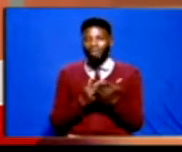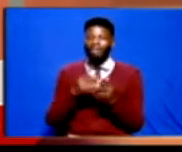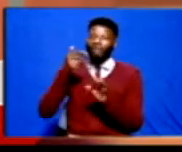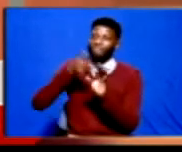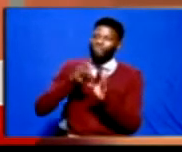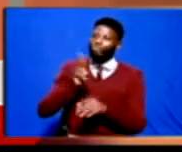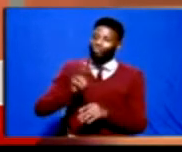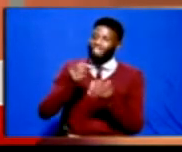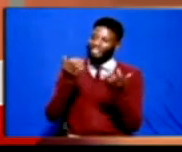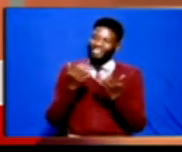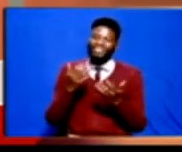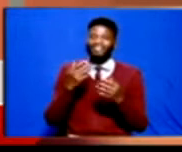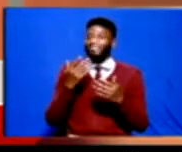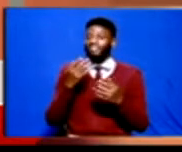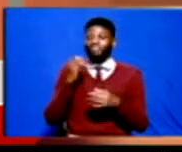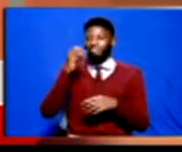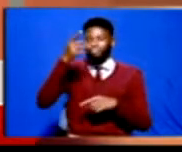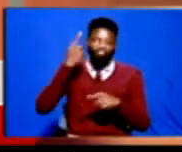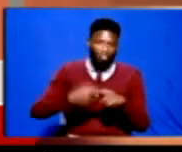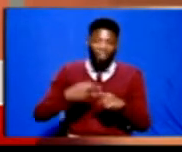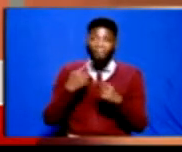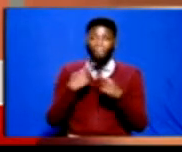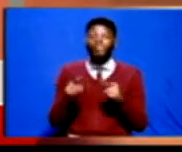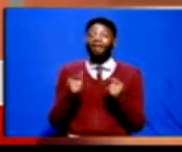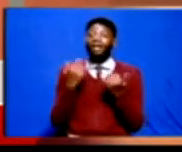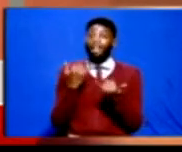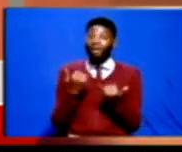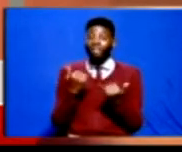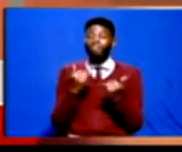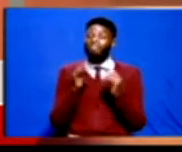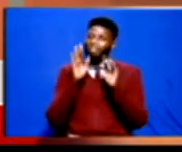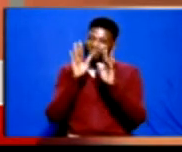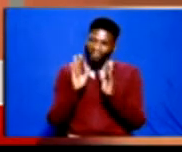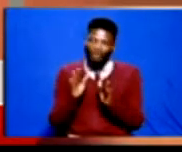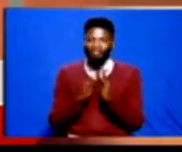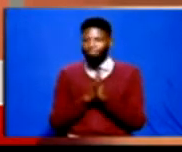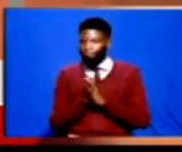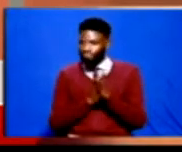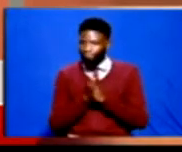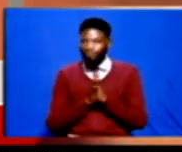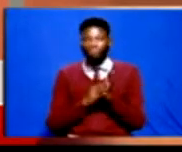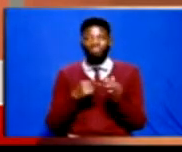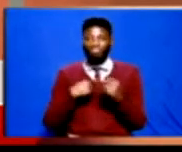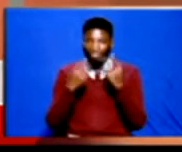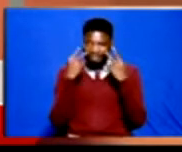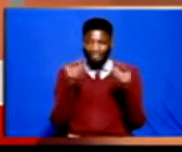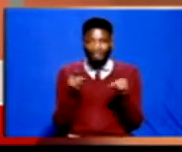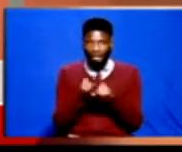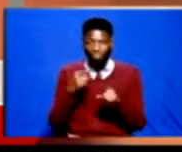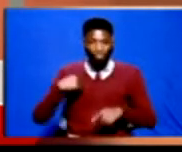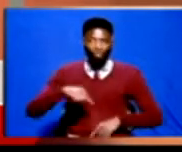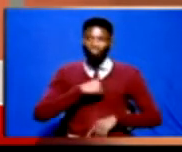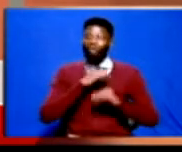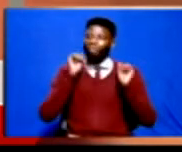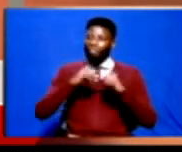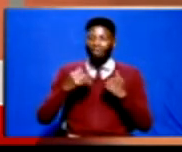time. But the only thing is just to be optimistic. I still see that we can have a decade or